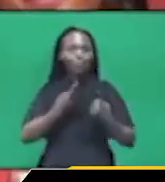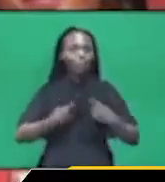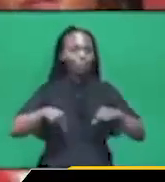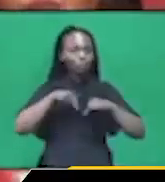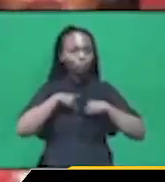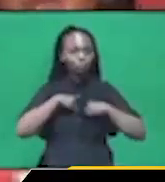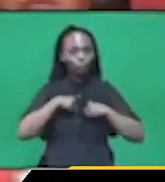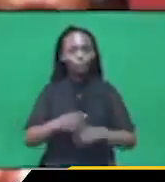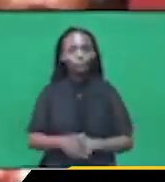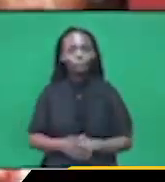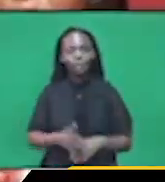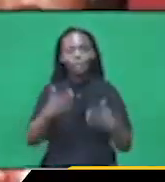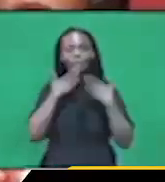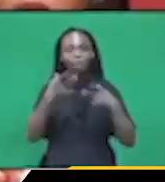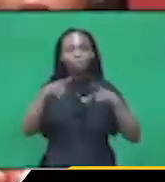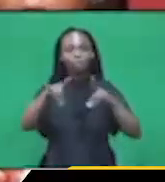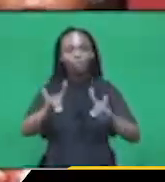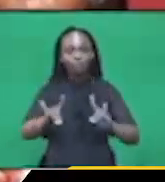Amandla. Thank you, Chairperson.